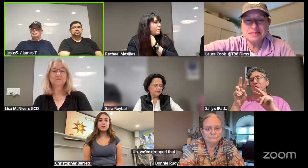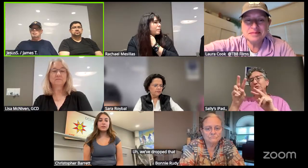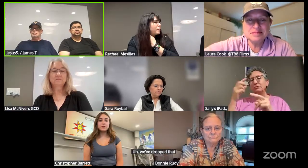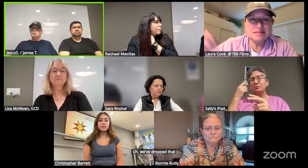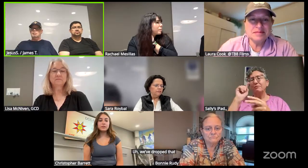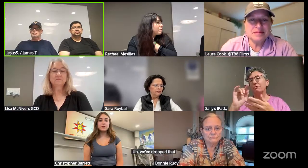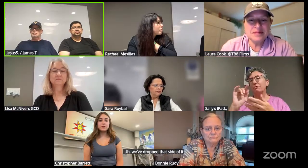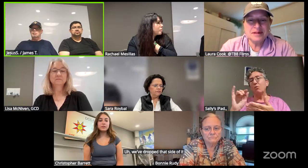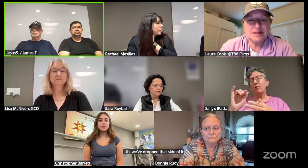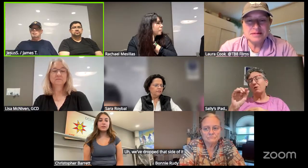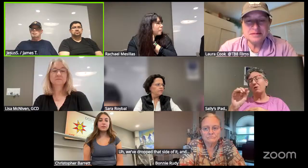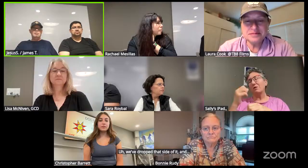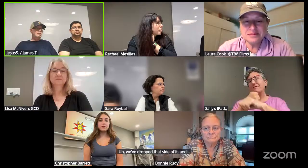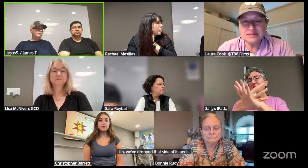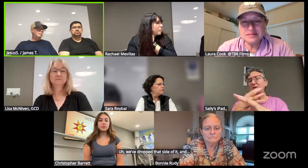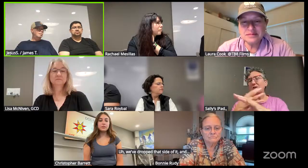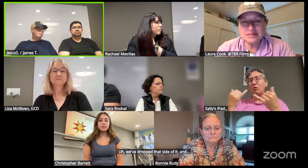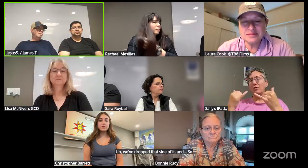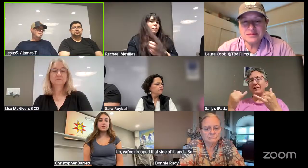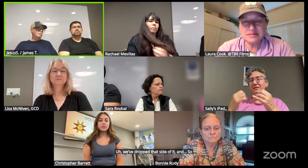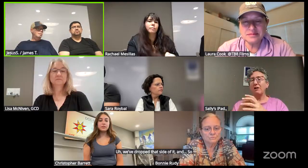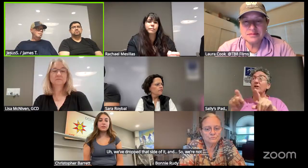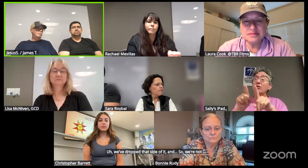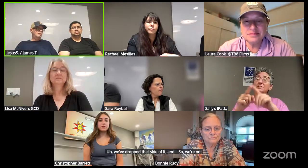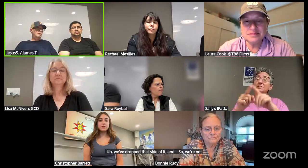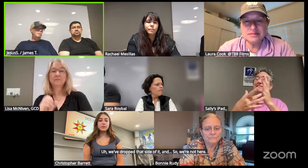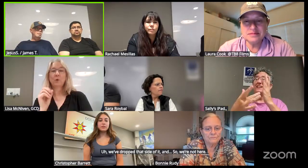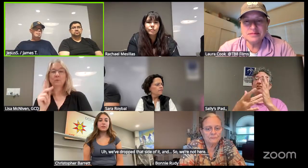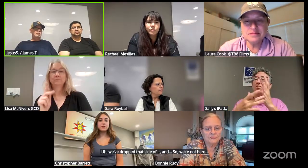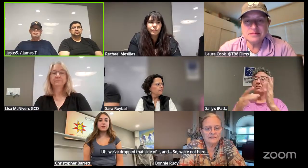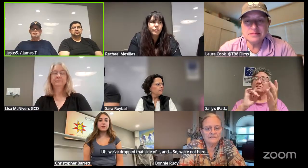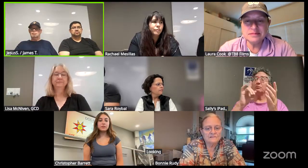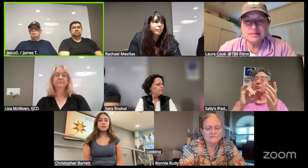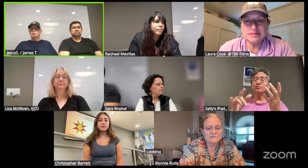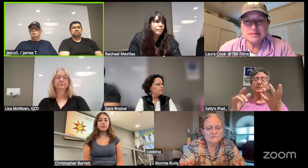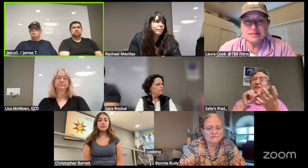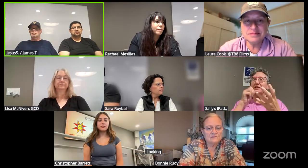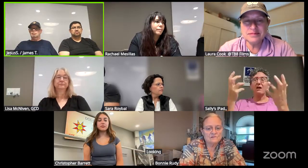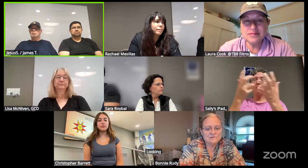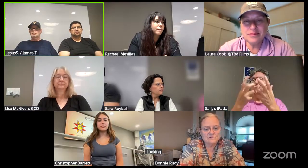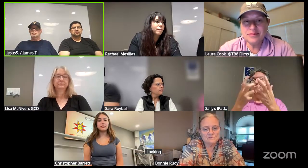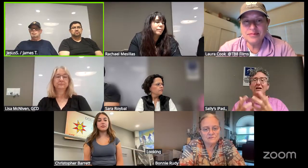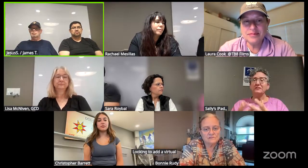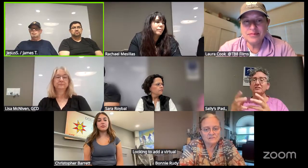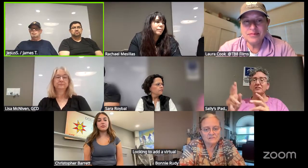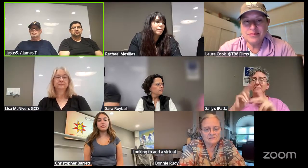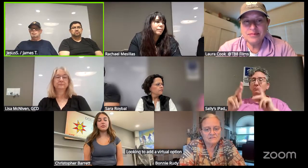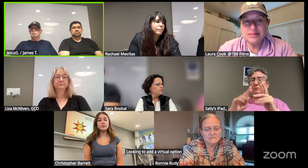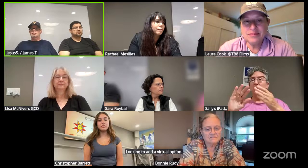it. And so we're not looking to add a virtual option.